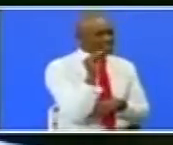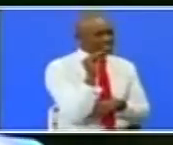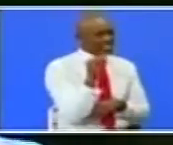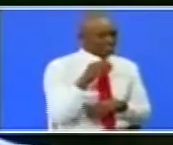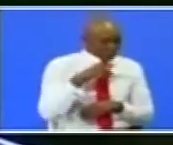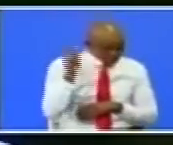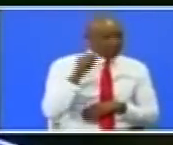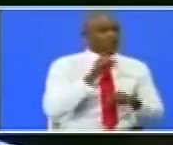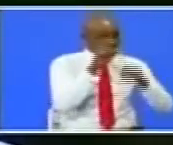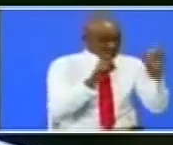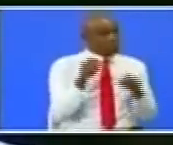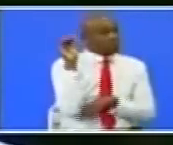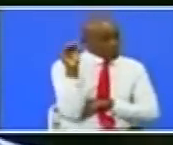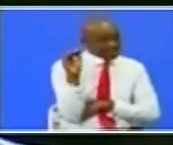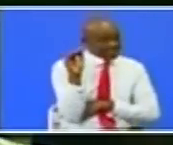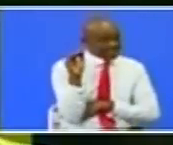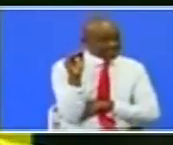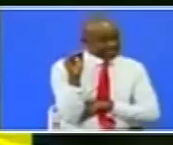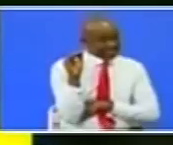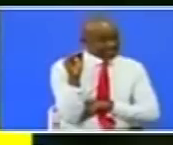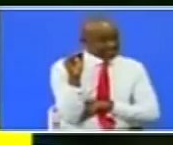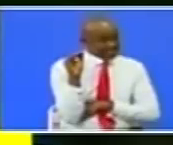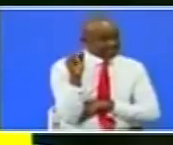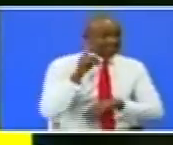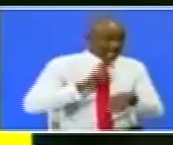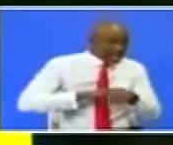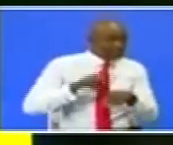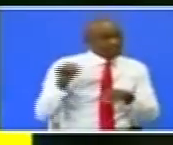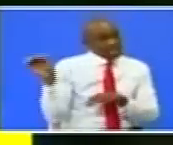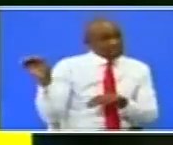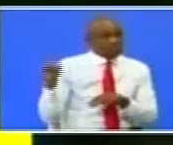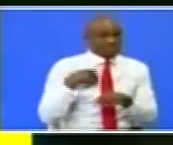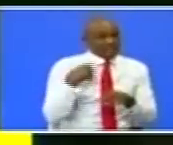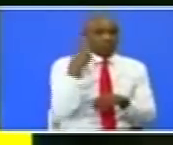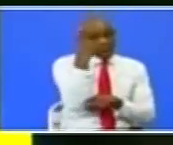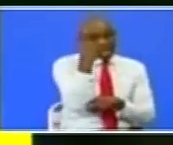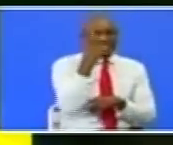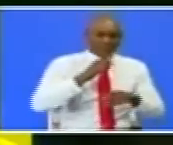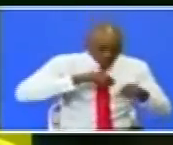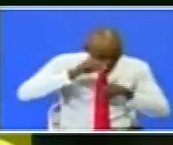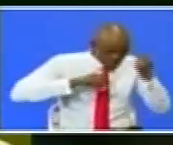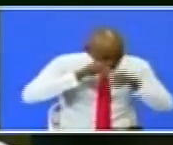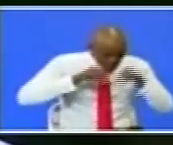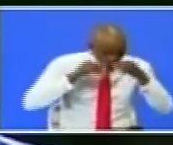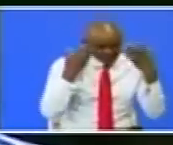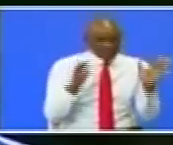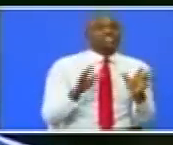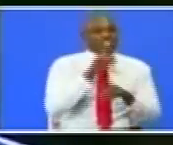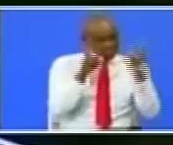interview, and by around 1 o'clock he was done, and I went to pick him